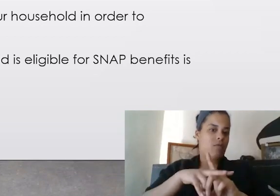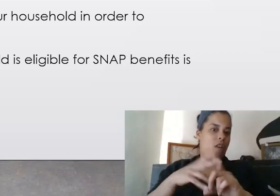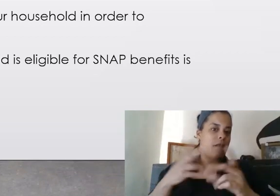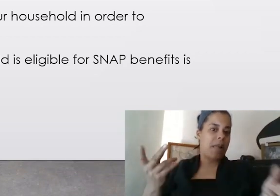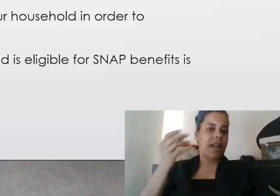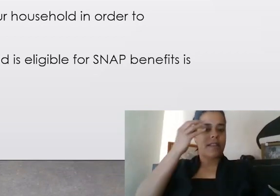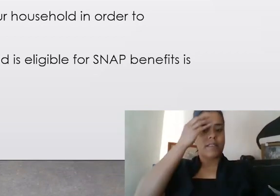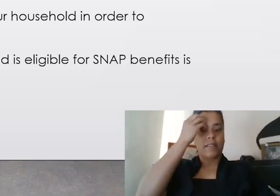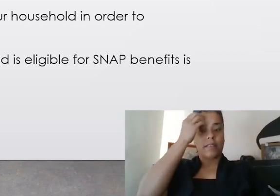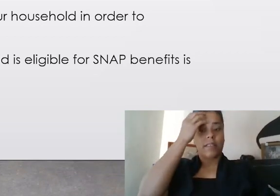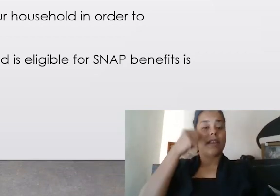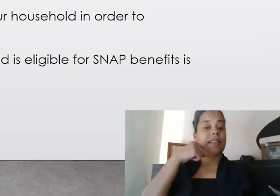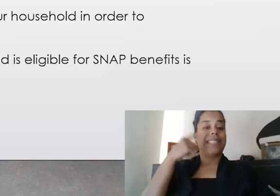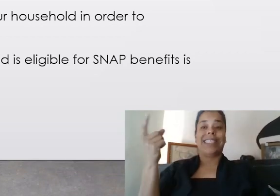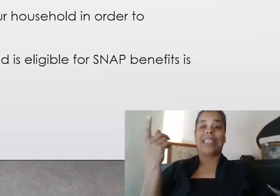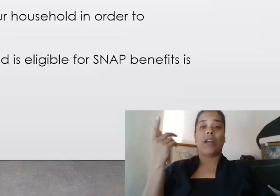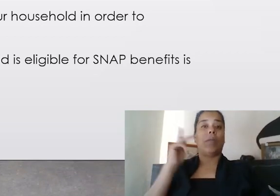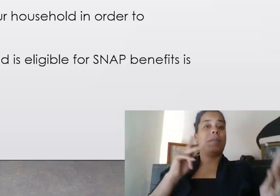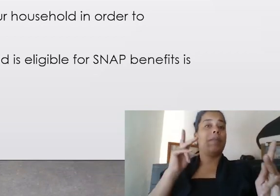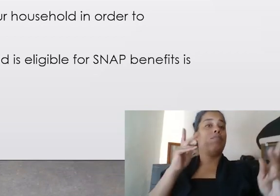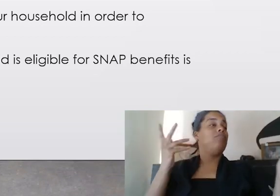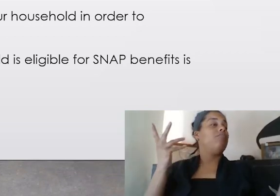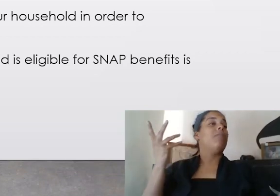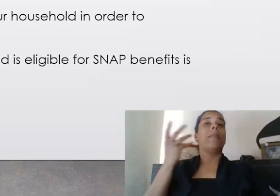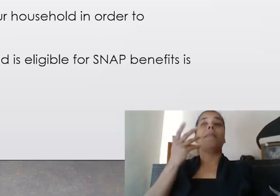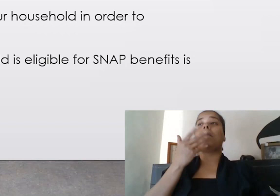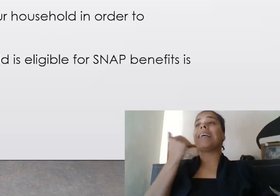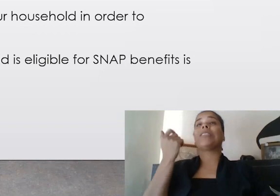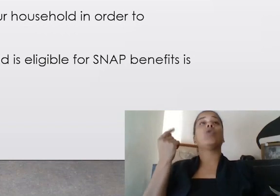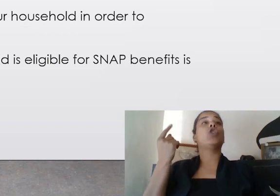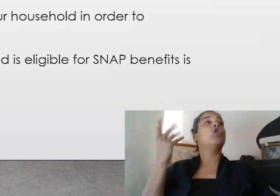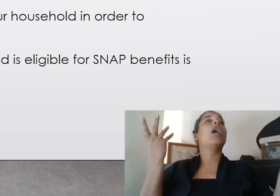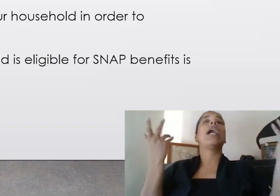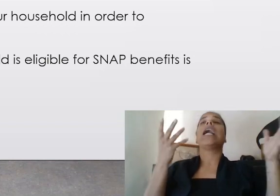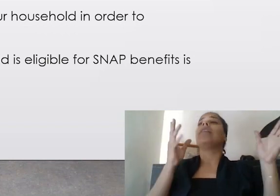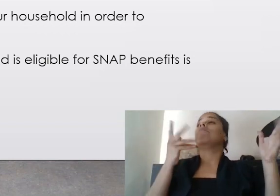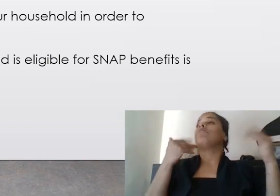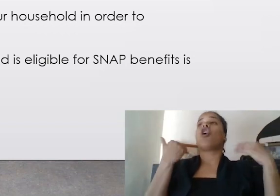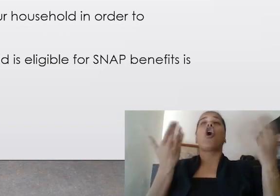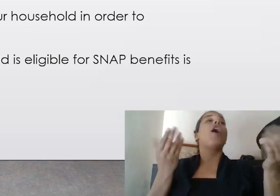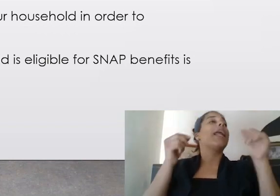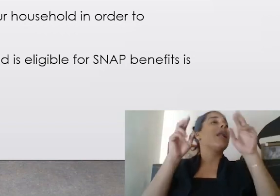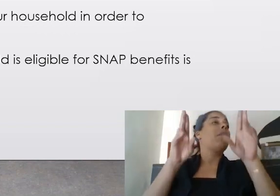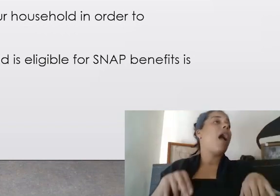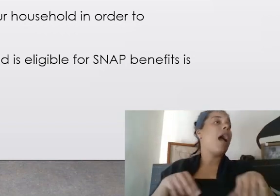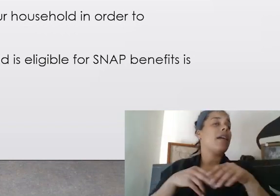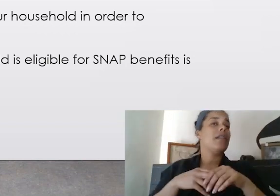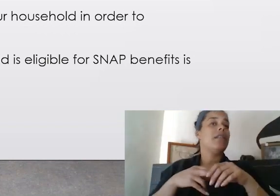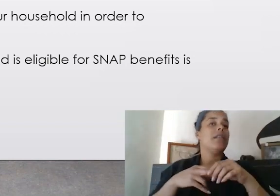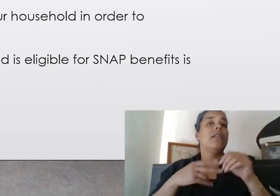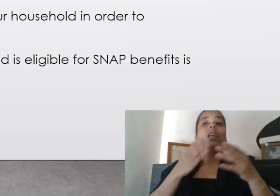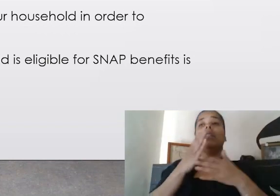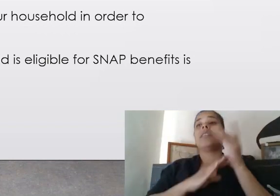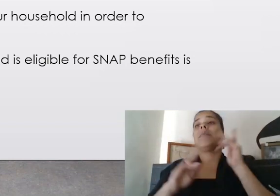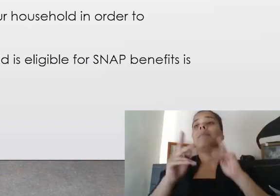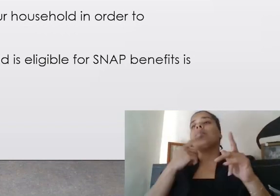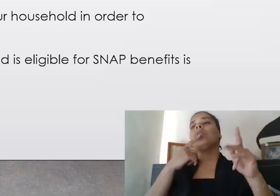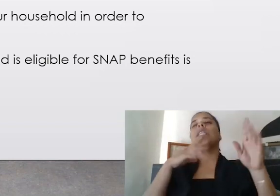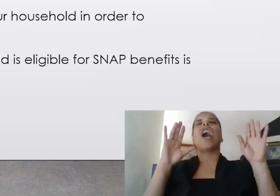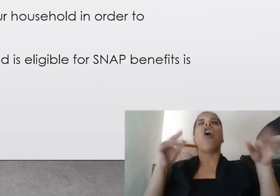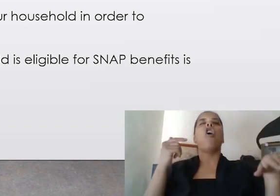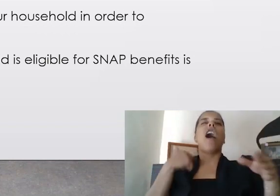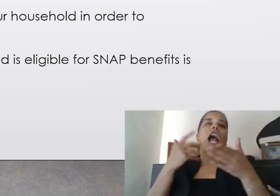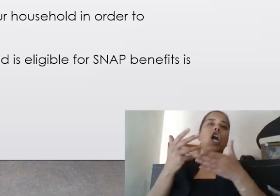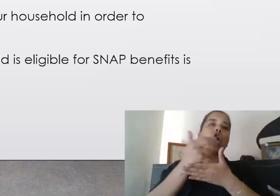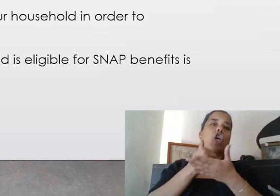the best thing to do is just to submit an application. Don't count yourself out. You'll say, well, I make too much, or I